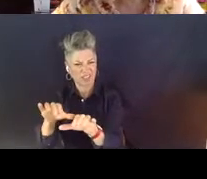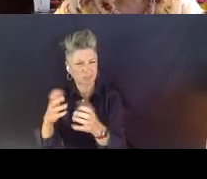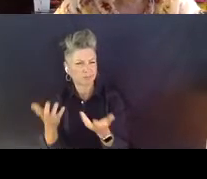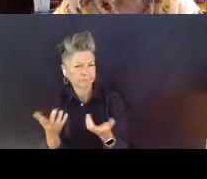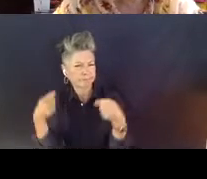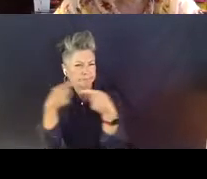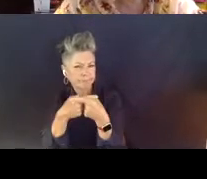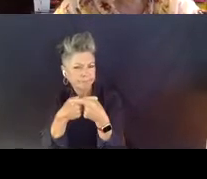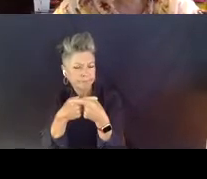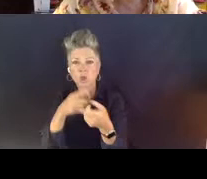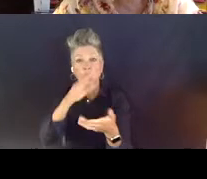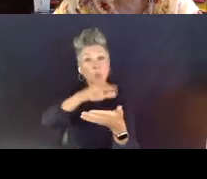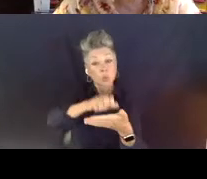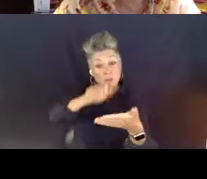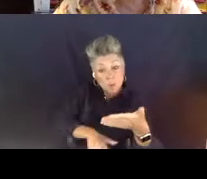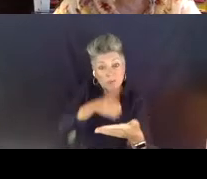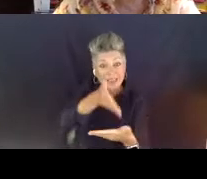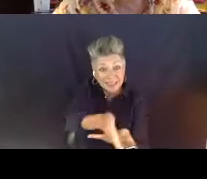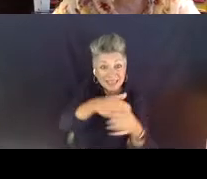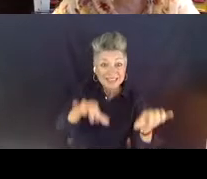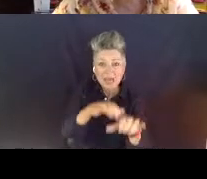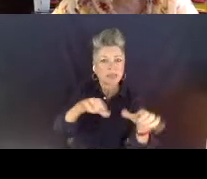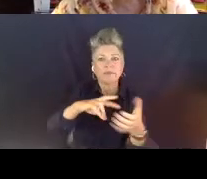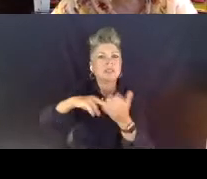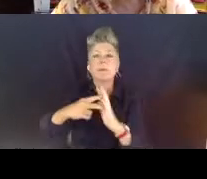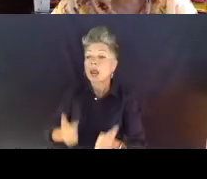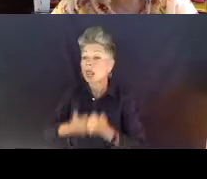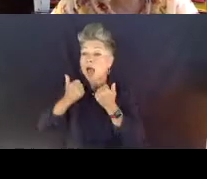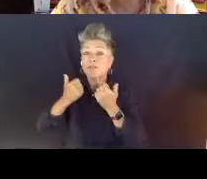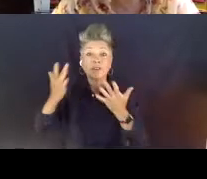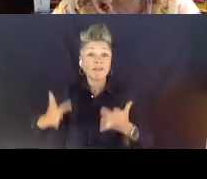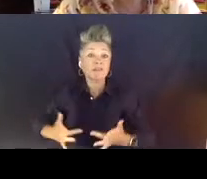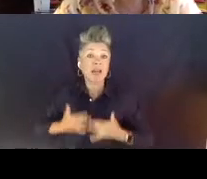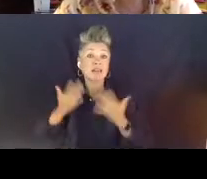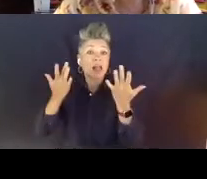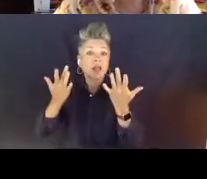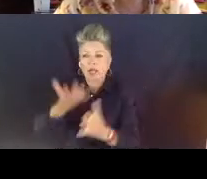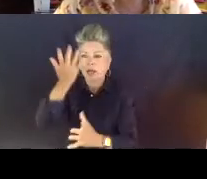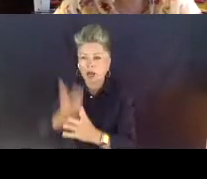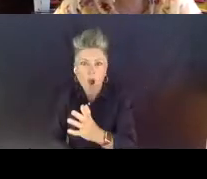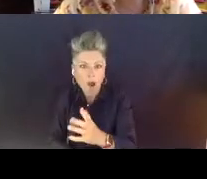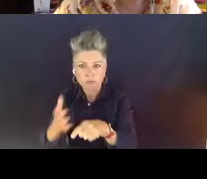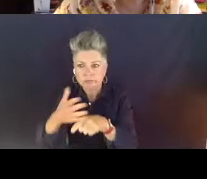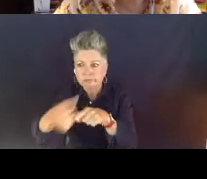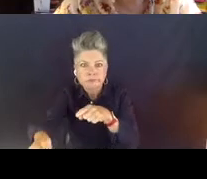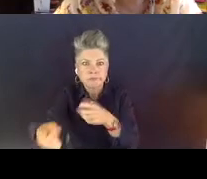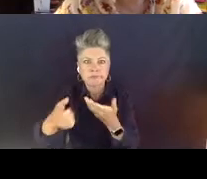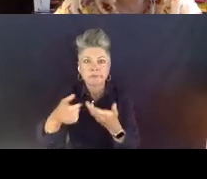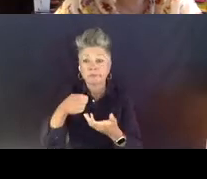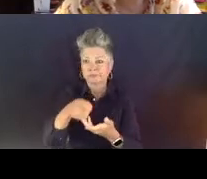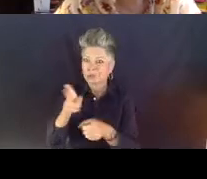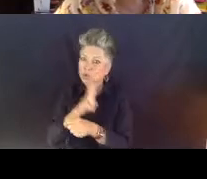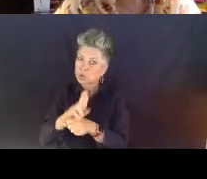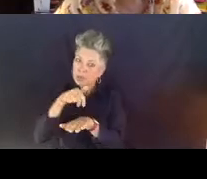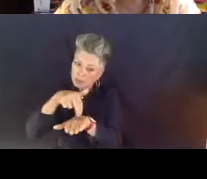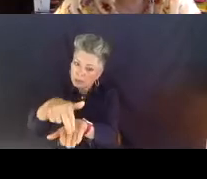activities sap the sidewalk of life and vitality. The singular view of streets and sidewalks as transportation